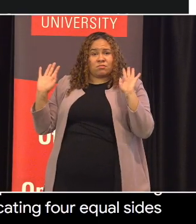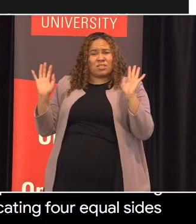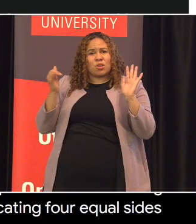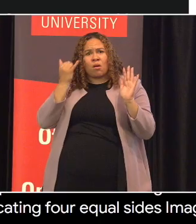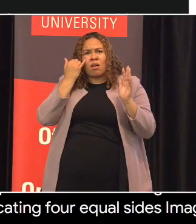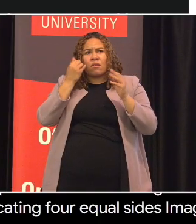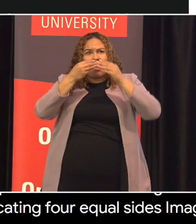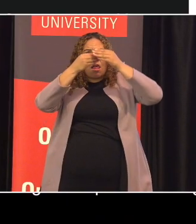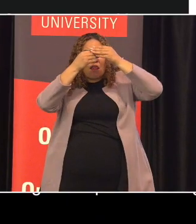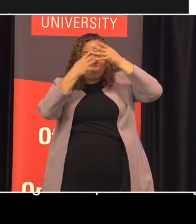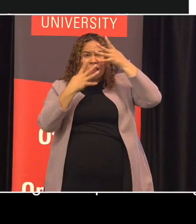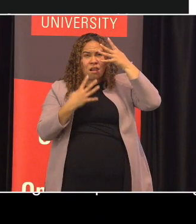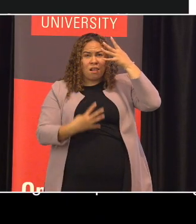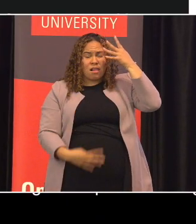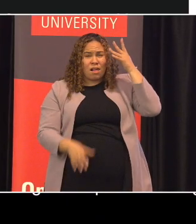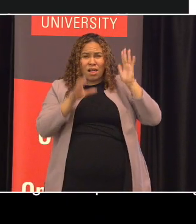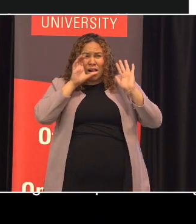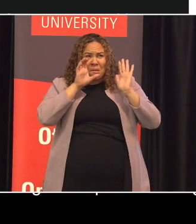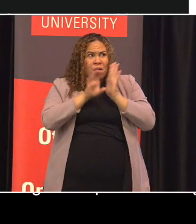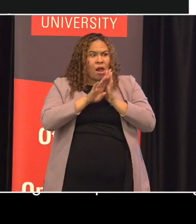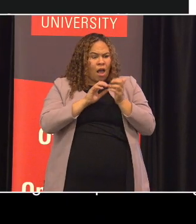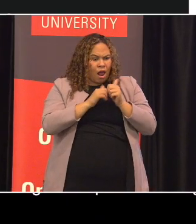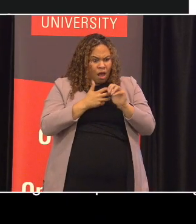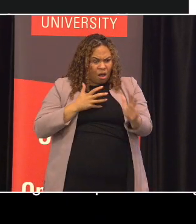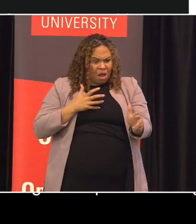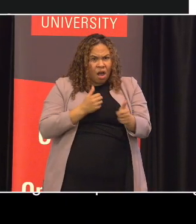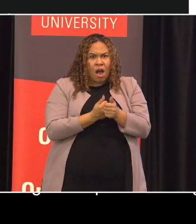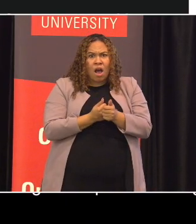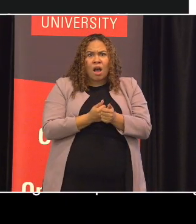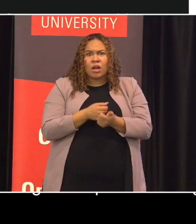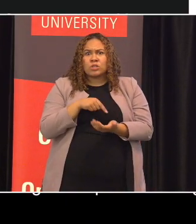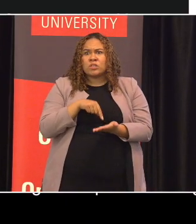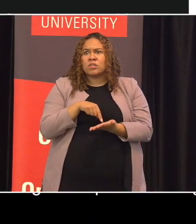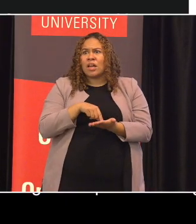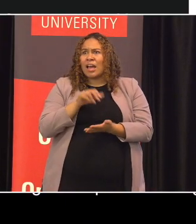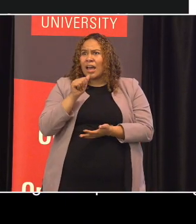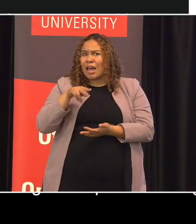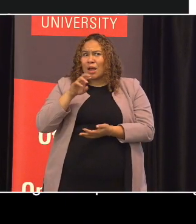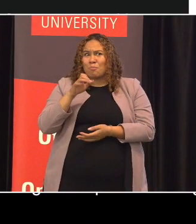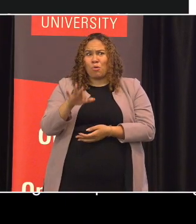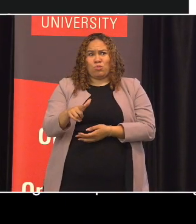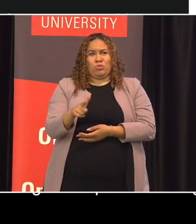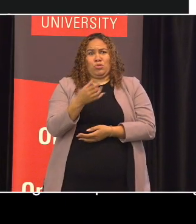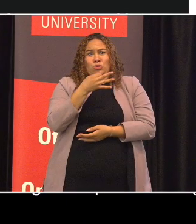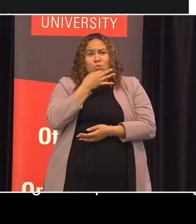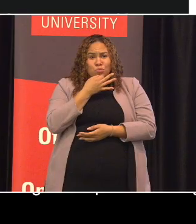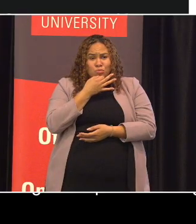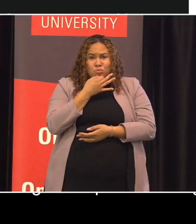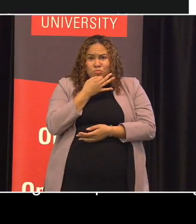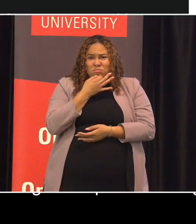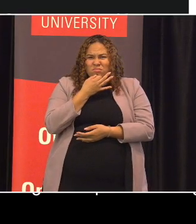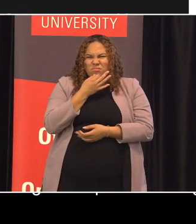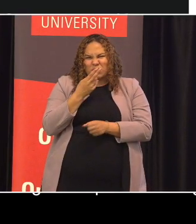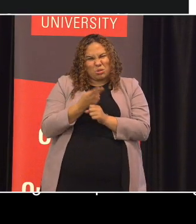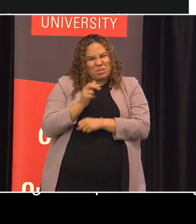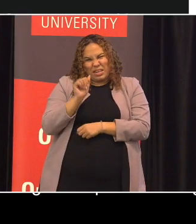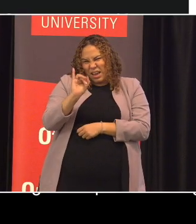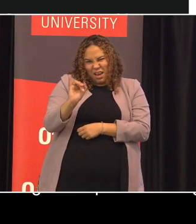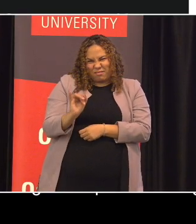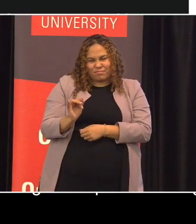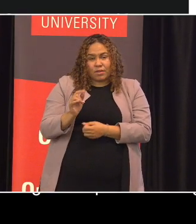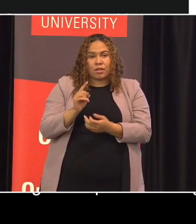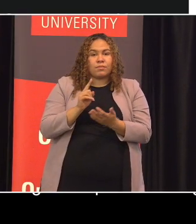images and you're thinking, how am I going to get on top of this? That deadline is looming. Use AI. Check